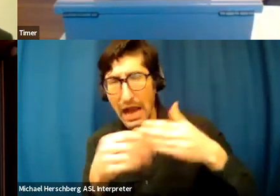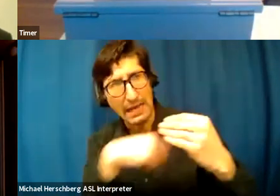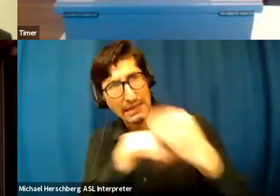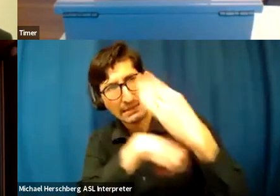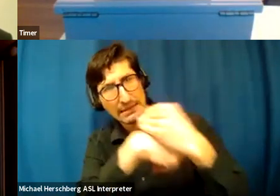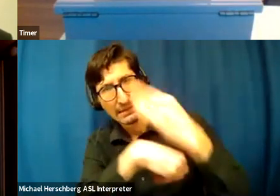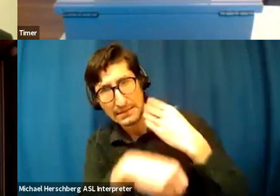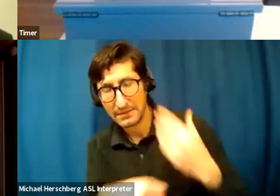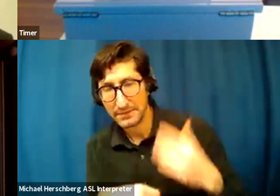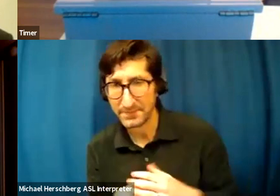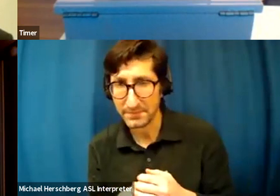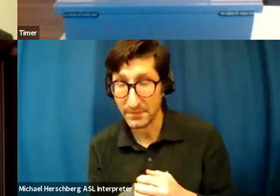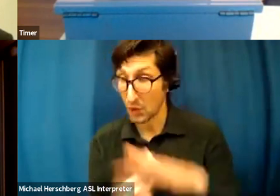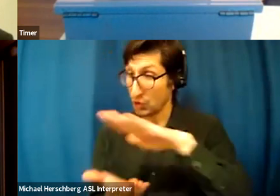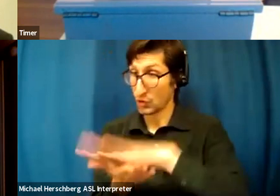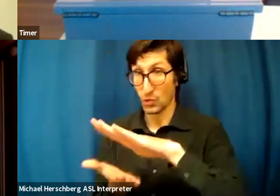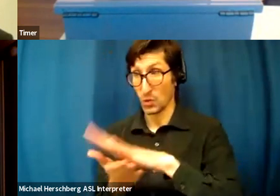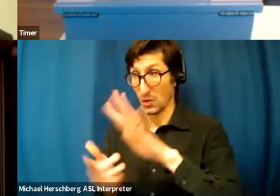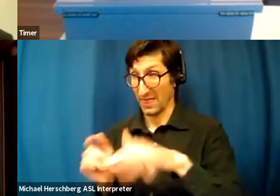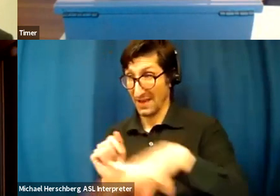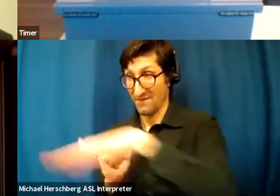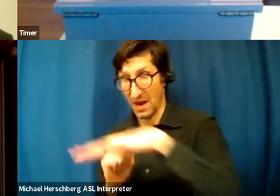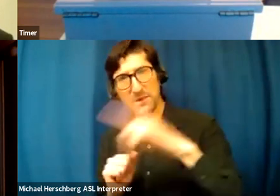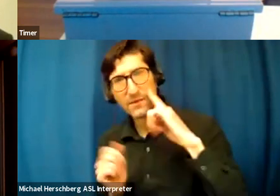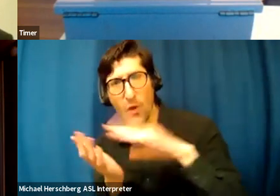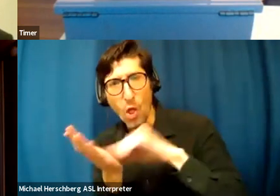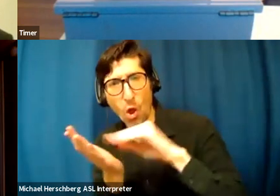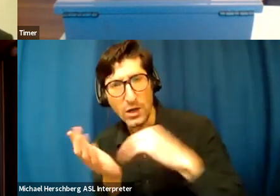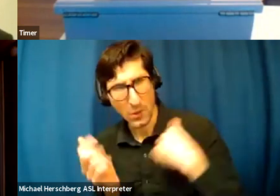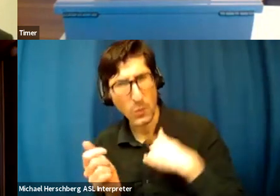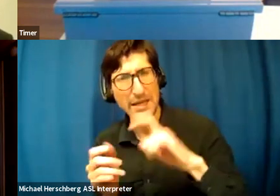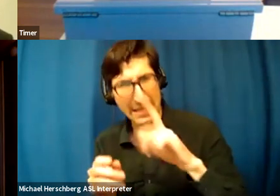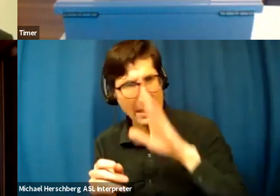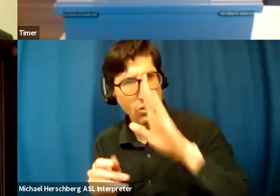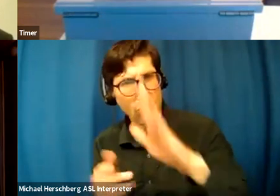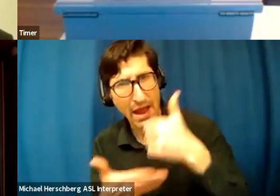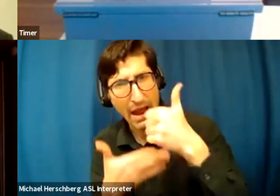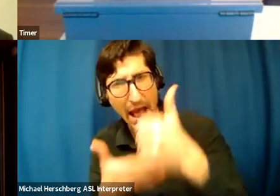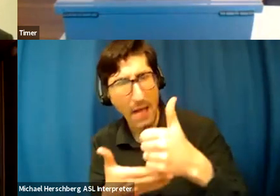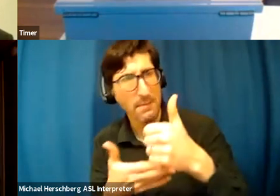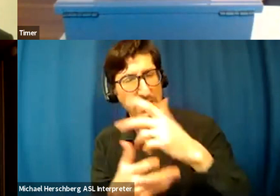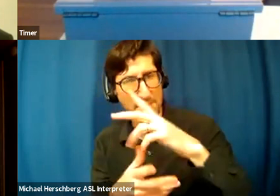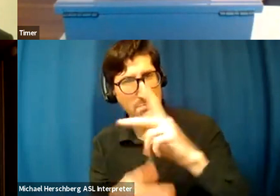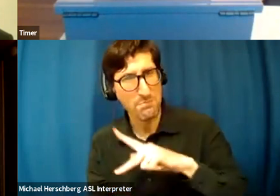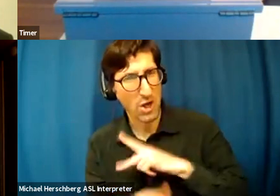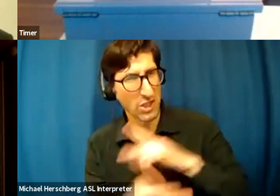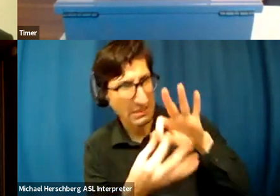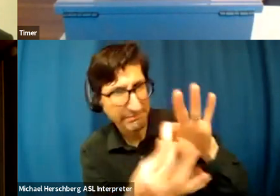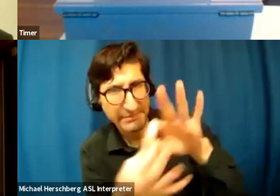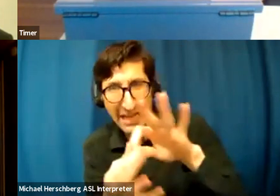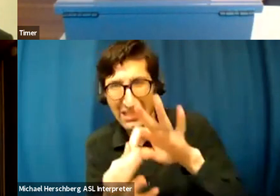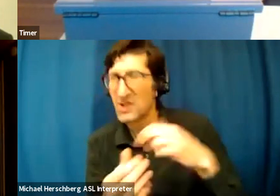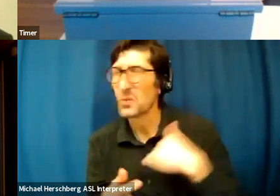is a space designed for learning, and we needed direct help and personal engagement rather than protection from